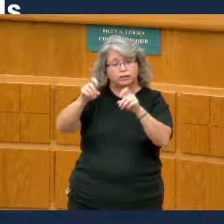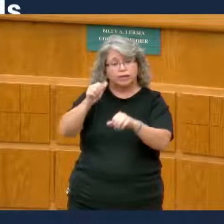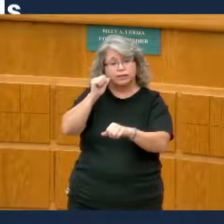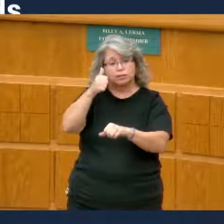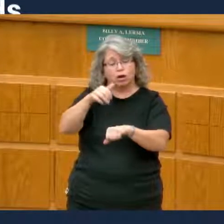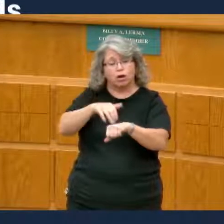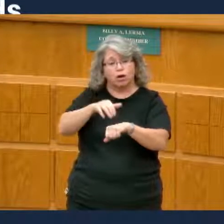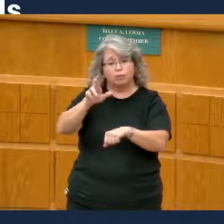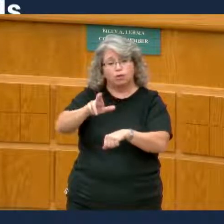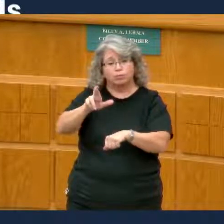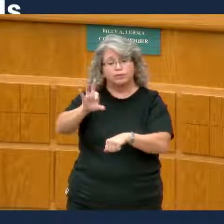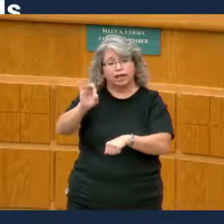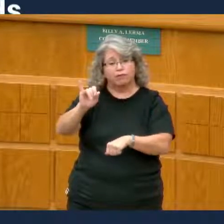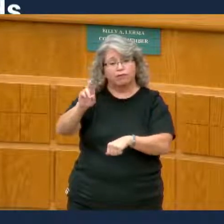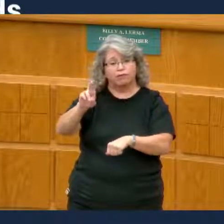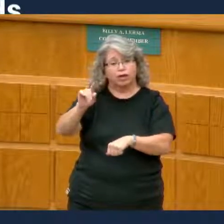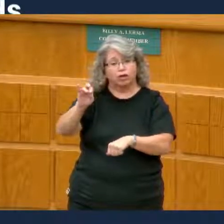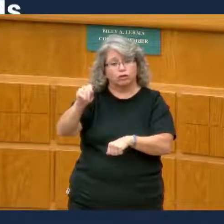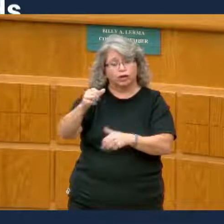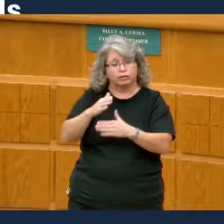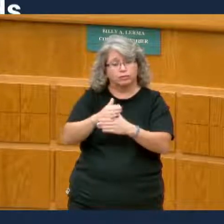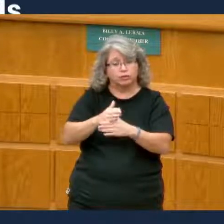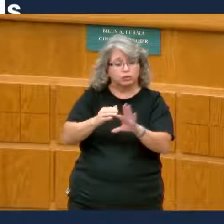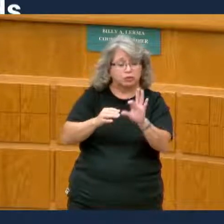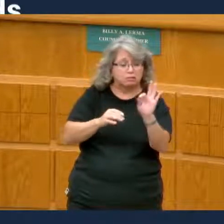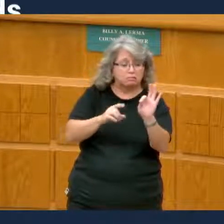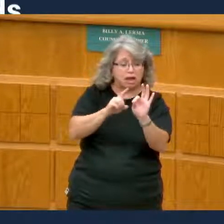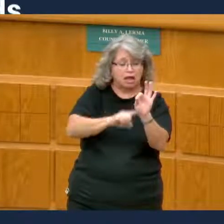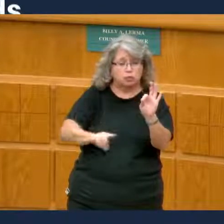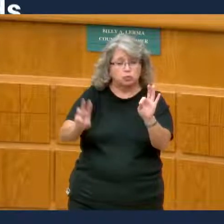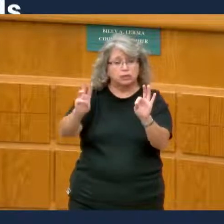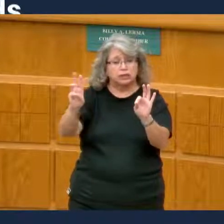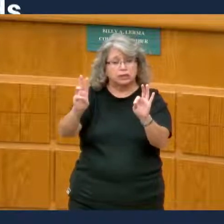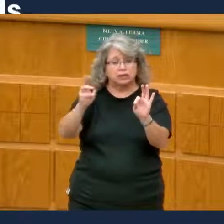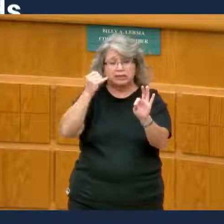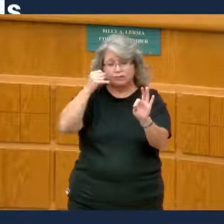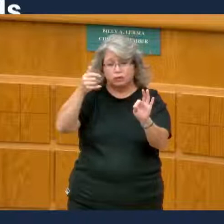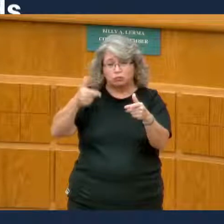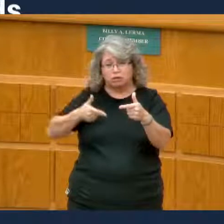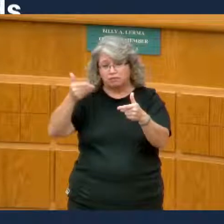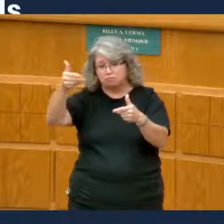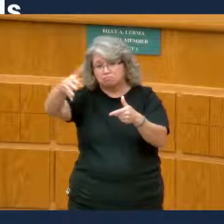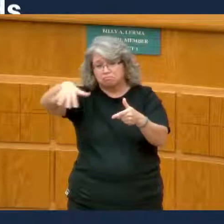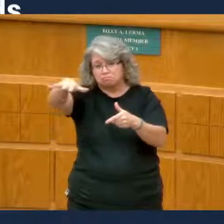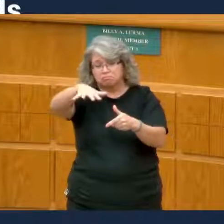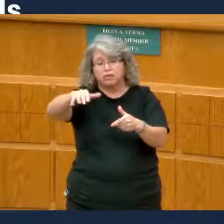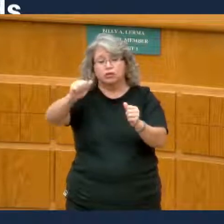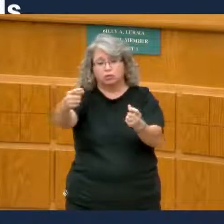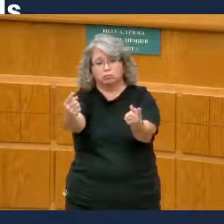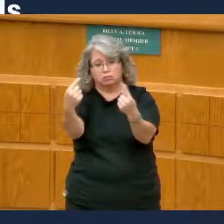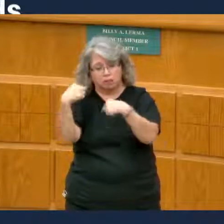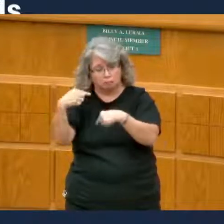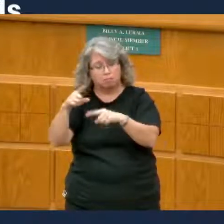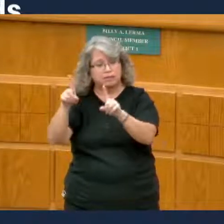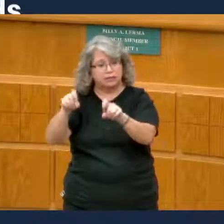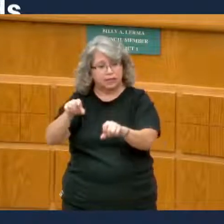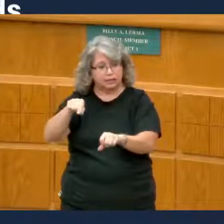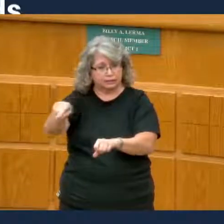9 a.m. and 6 p.m. So if you're in that area, you're welcome to come over to get tested.